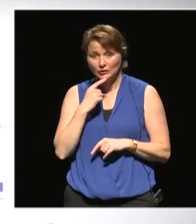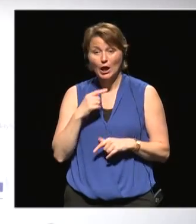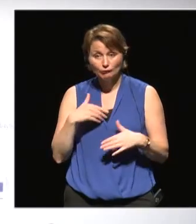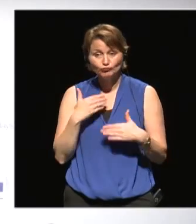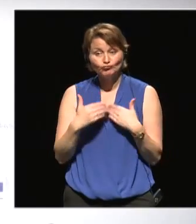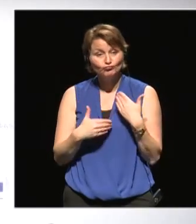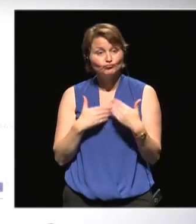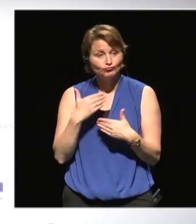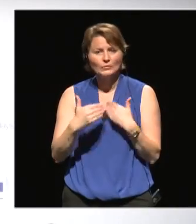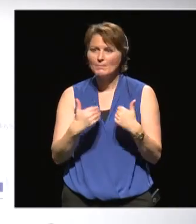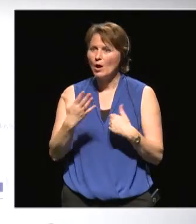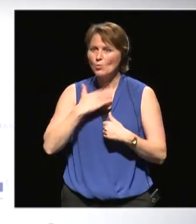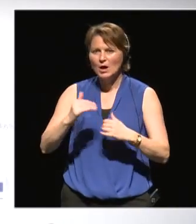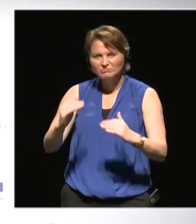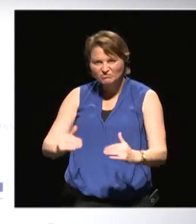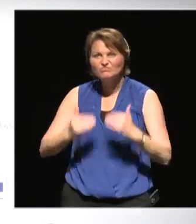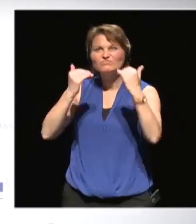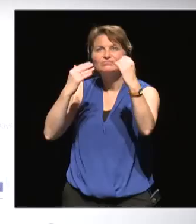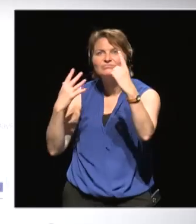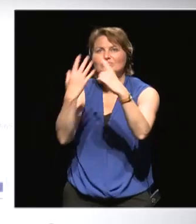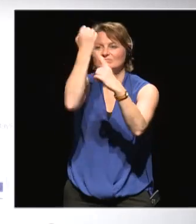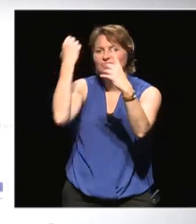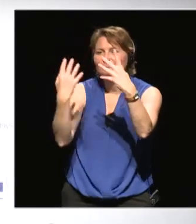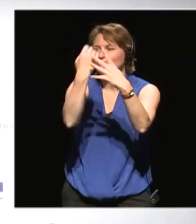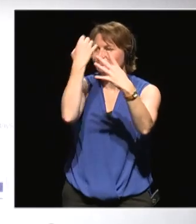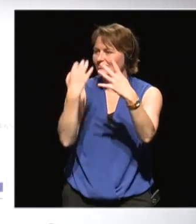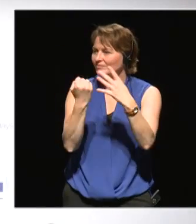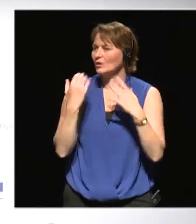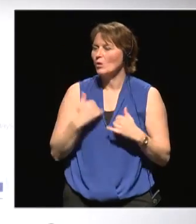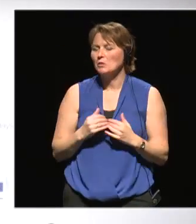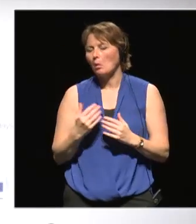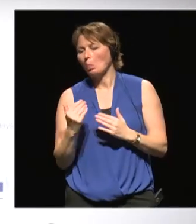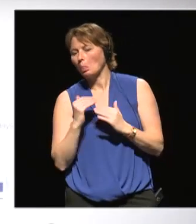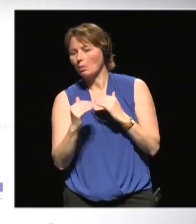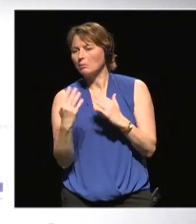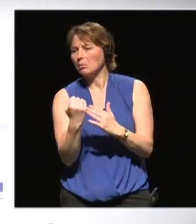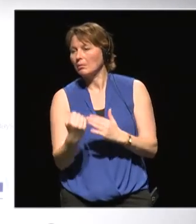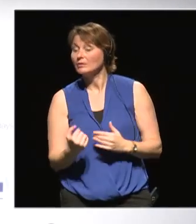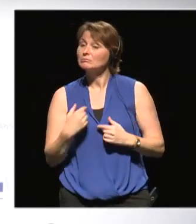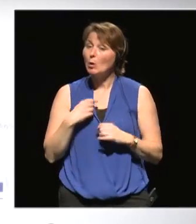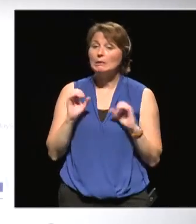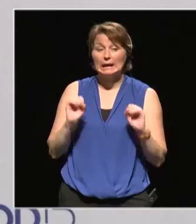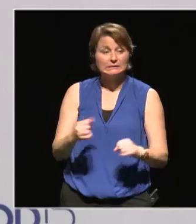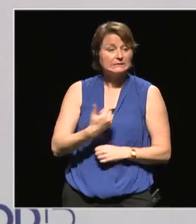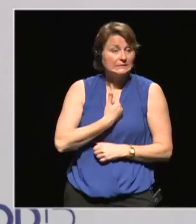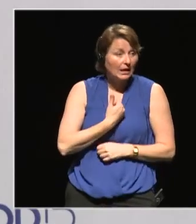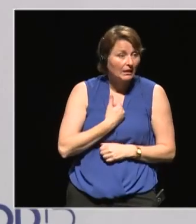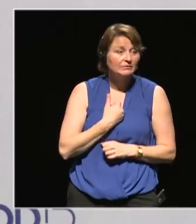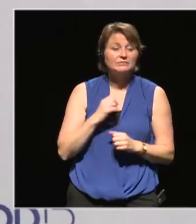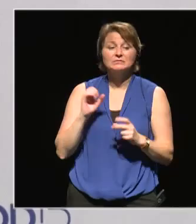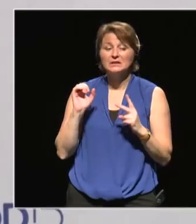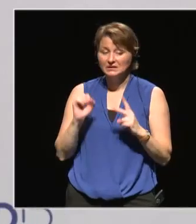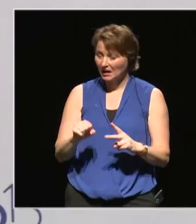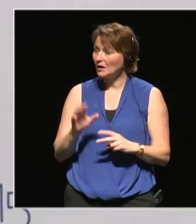know we want to be ambitious. We can do this to a certain extent by ourselves. We will do our